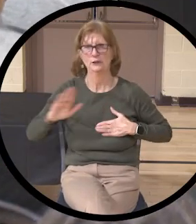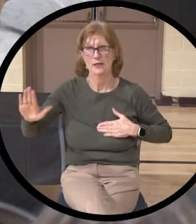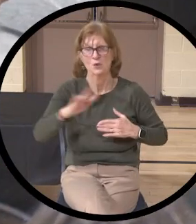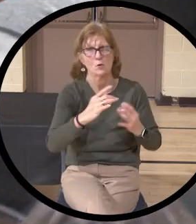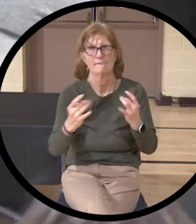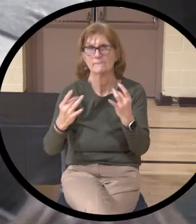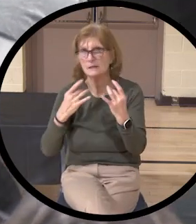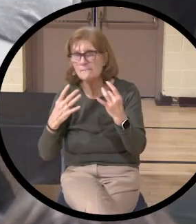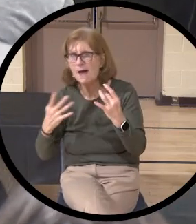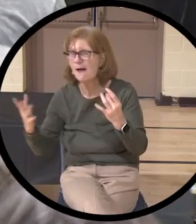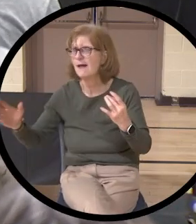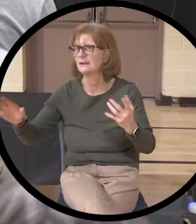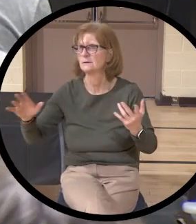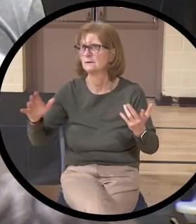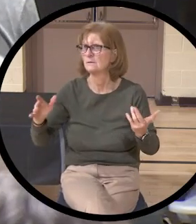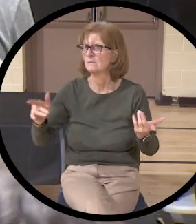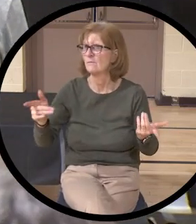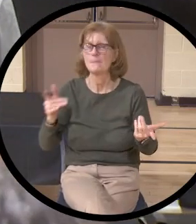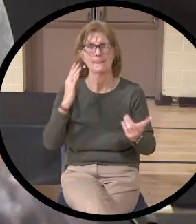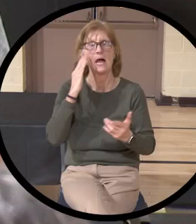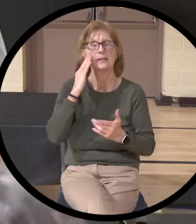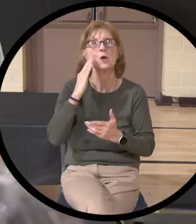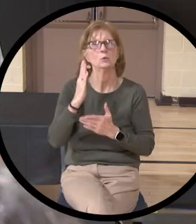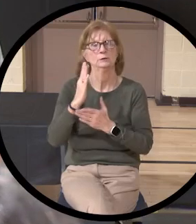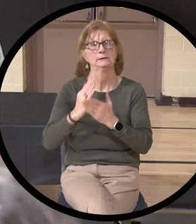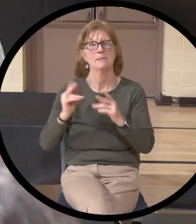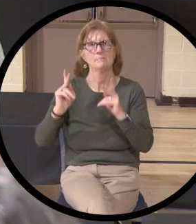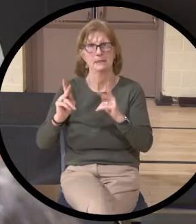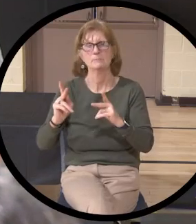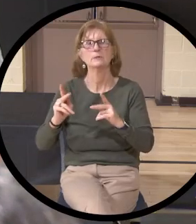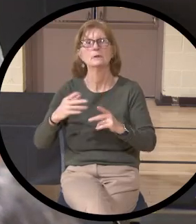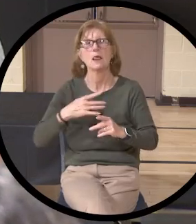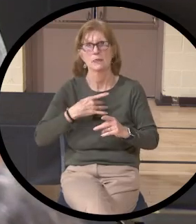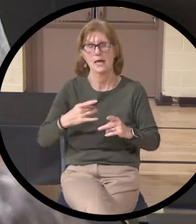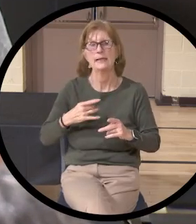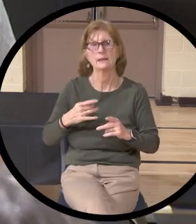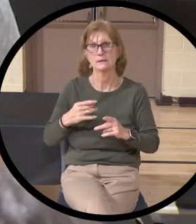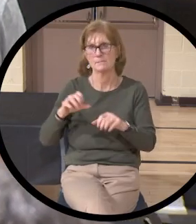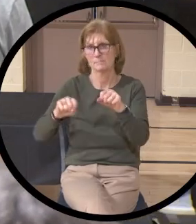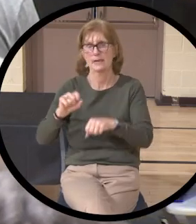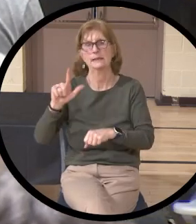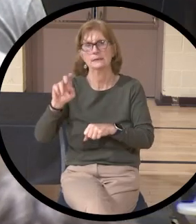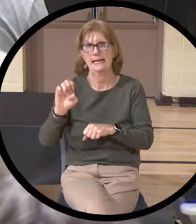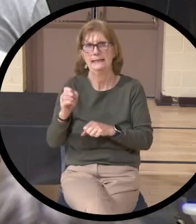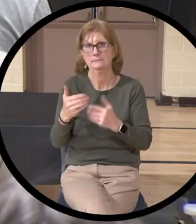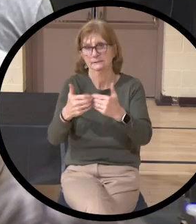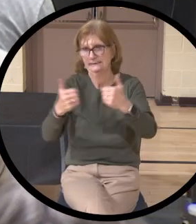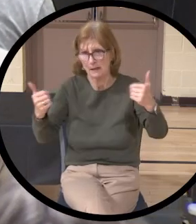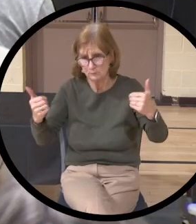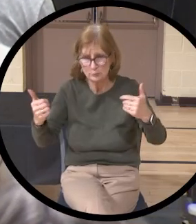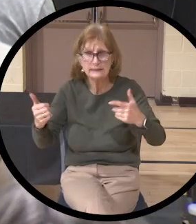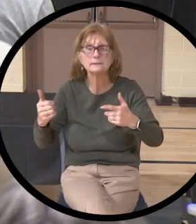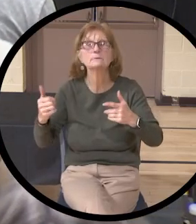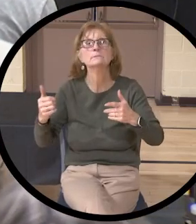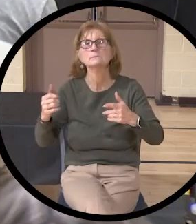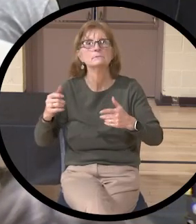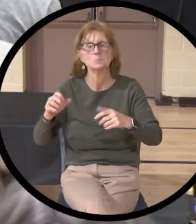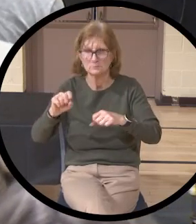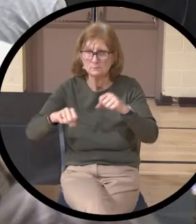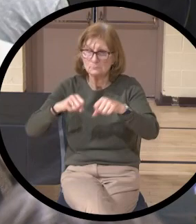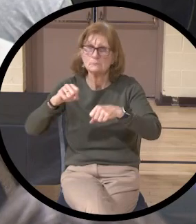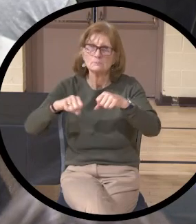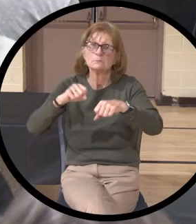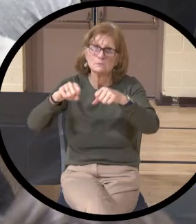I think things like, I know that's a protected climbing lane, narrowing the road is still something we can do on slopes. And,